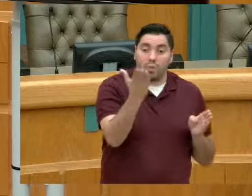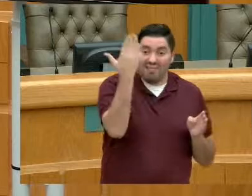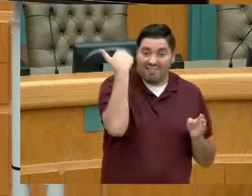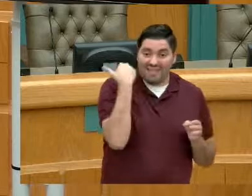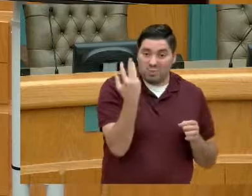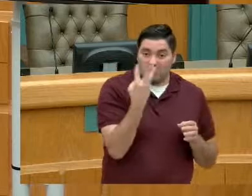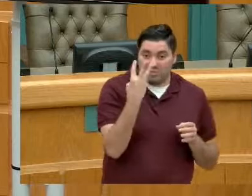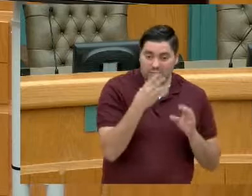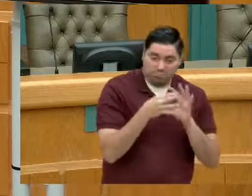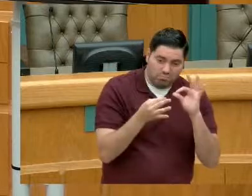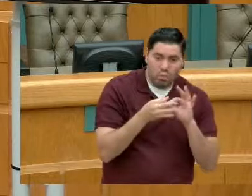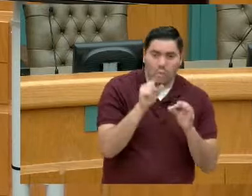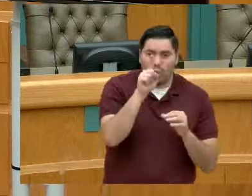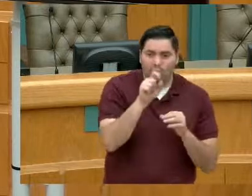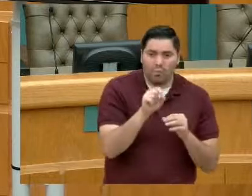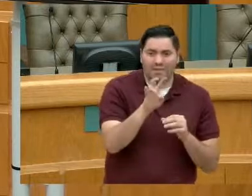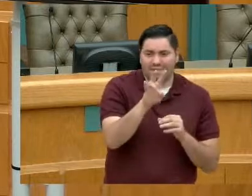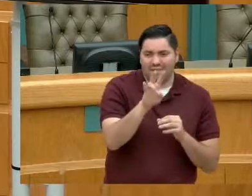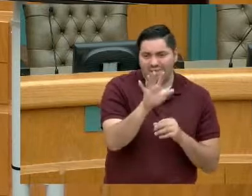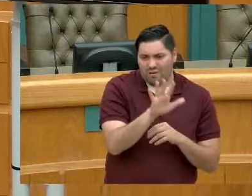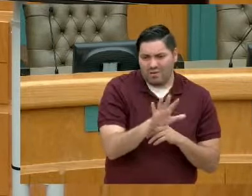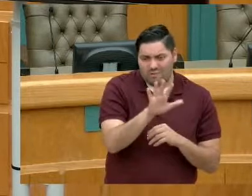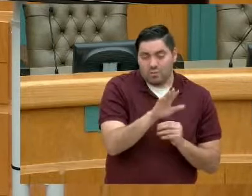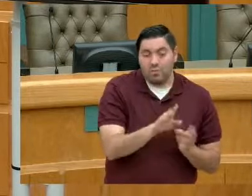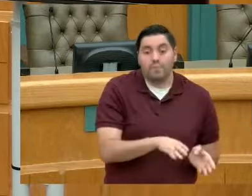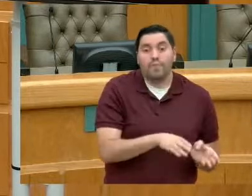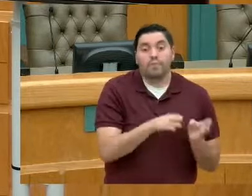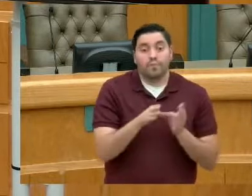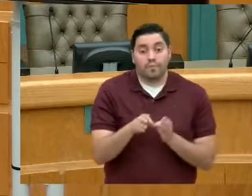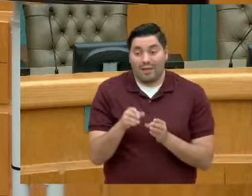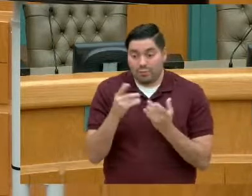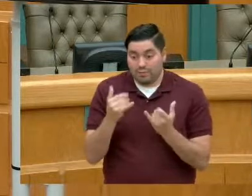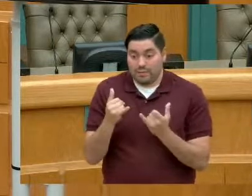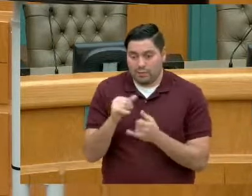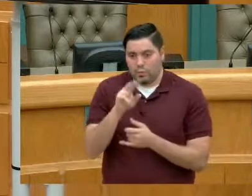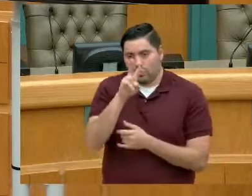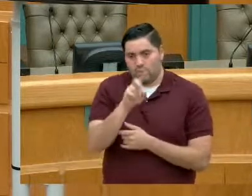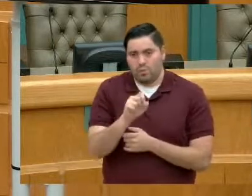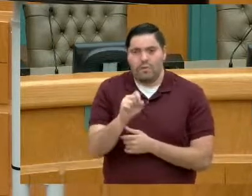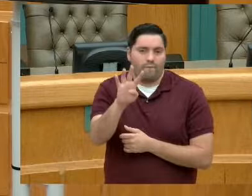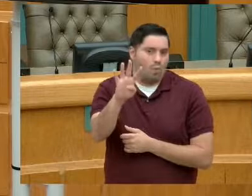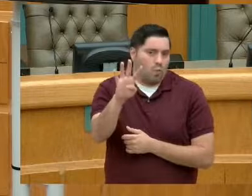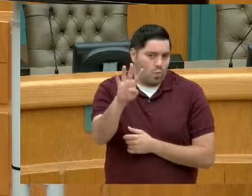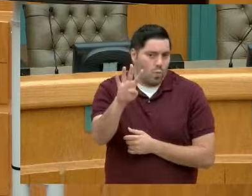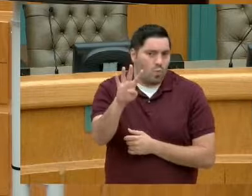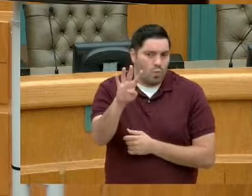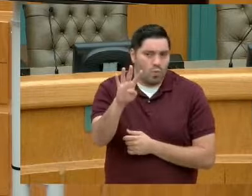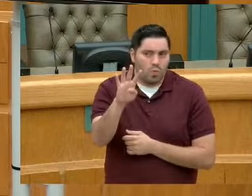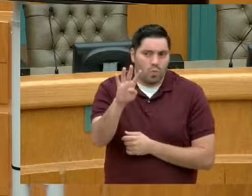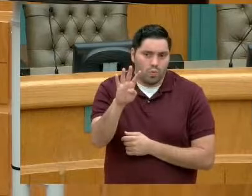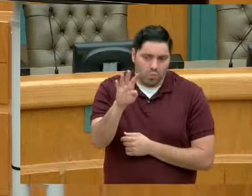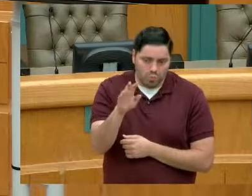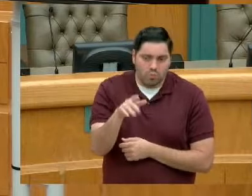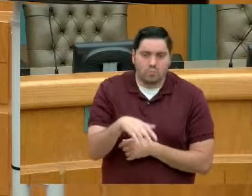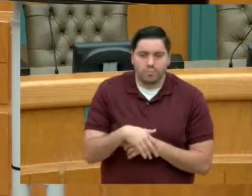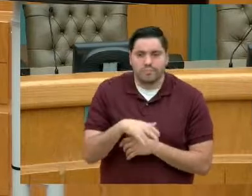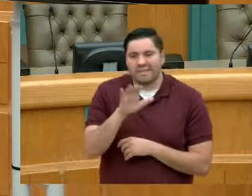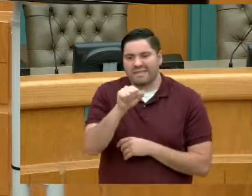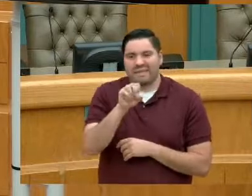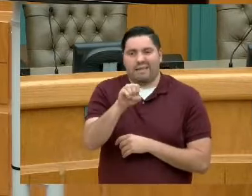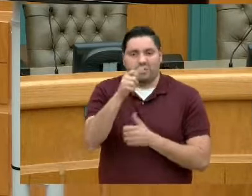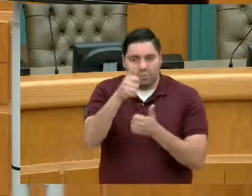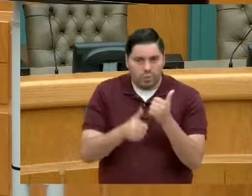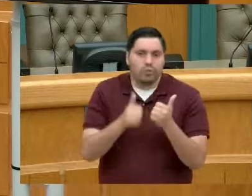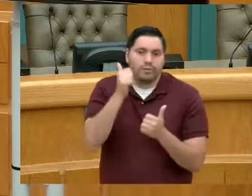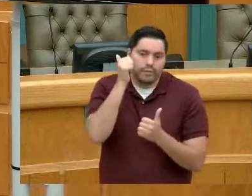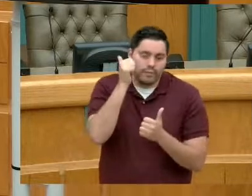about 1.7 on average. Today, for this past week, it's 2.4 cases per day. That's the average caseload.